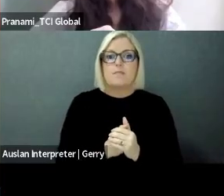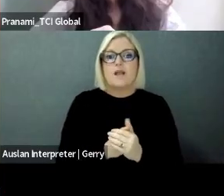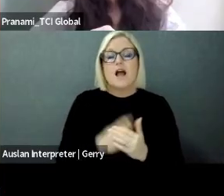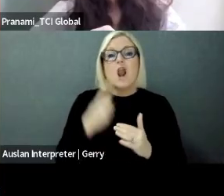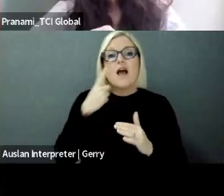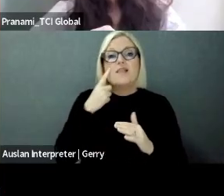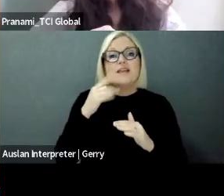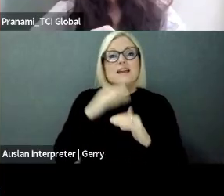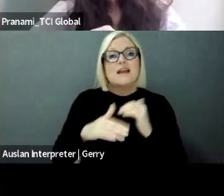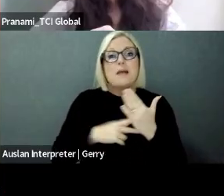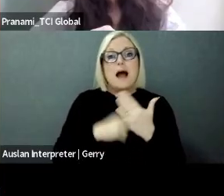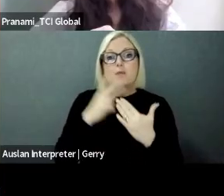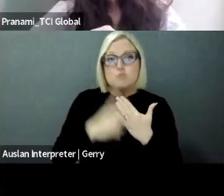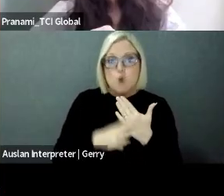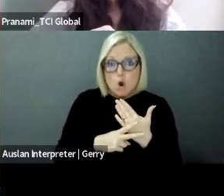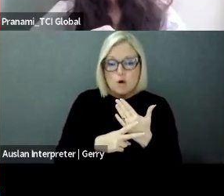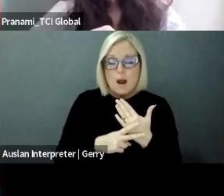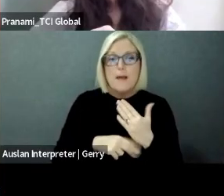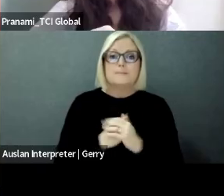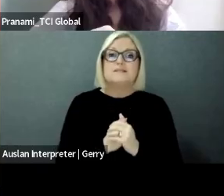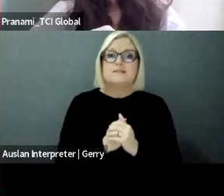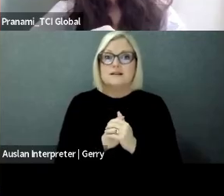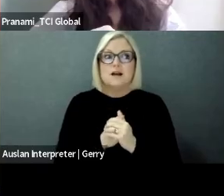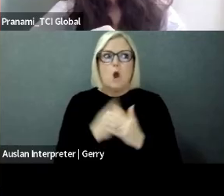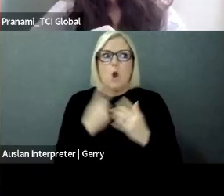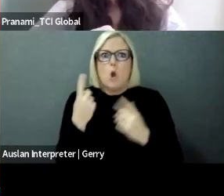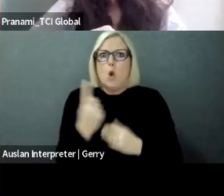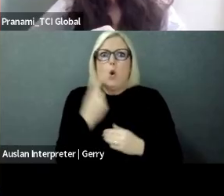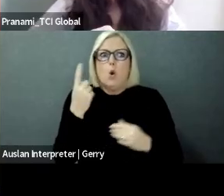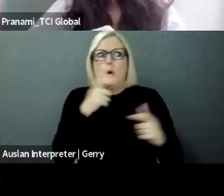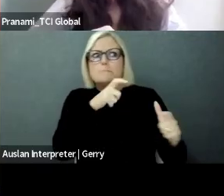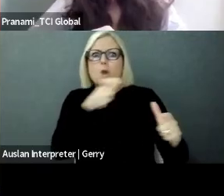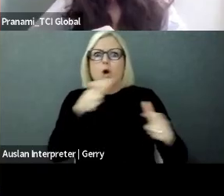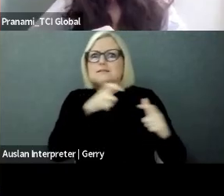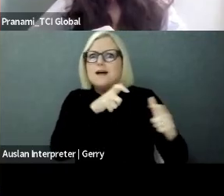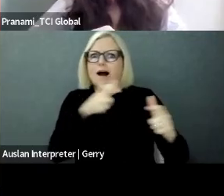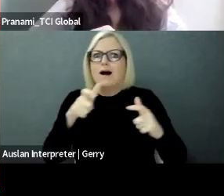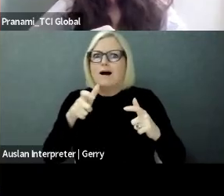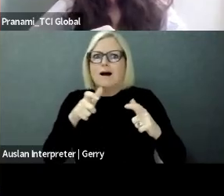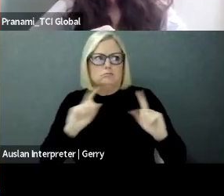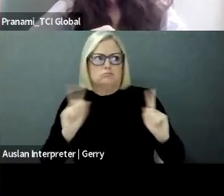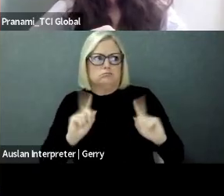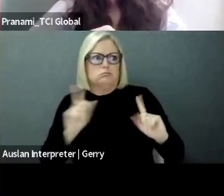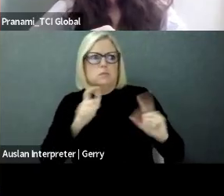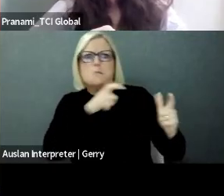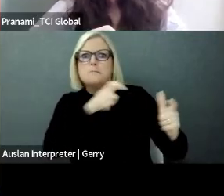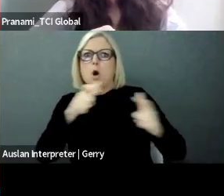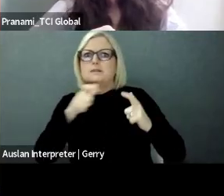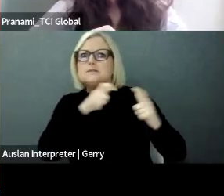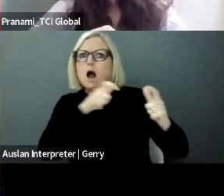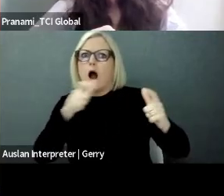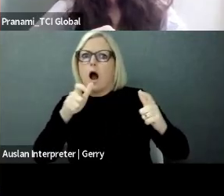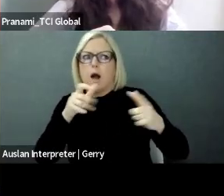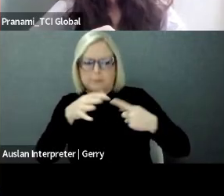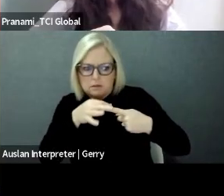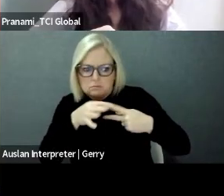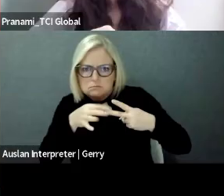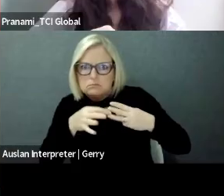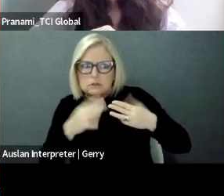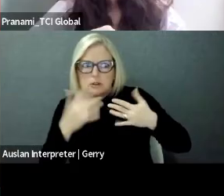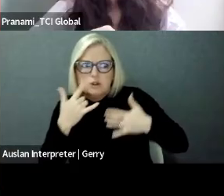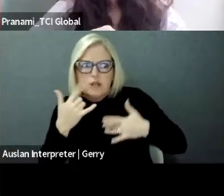programs, are your monitoring frameworks, do they include indicators that track things like choice and